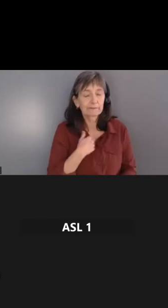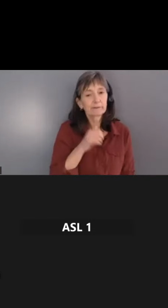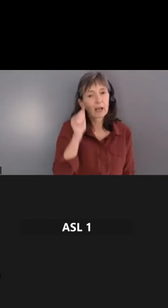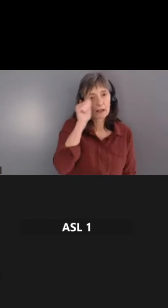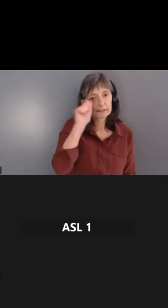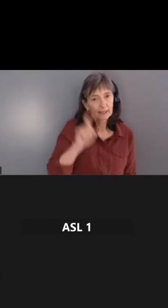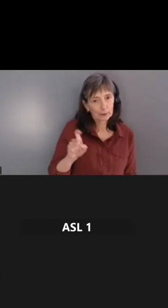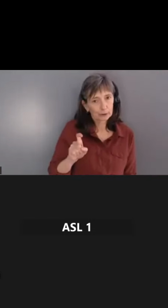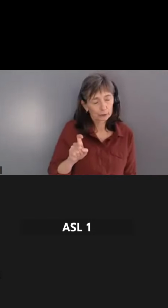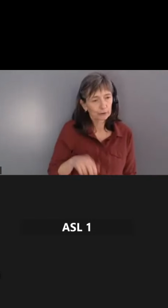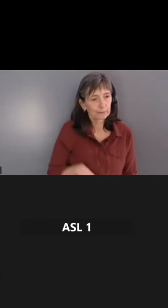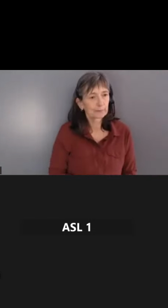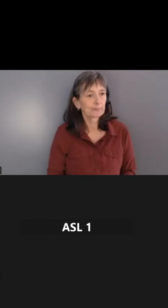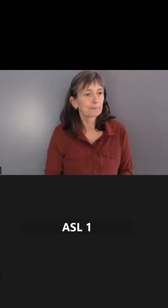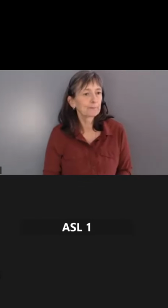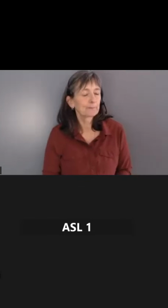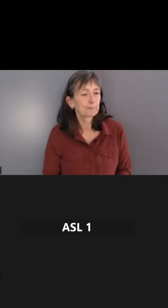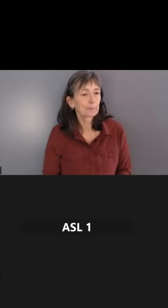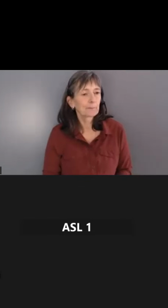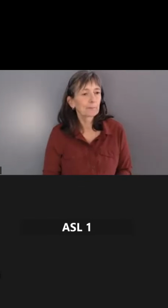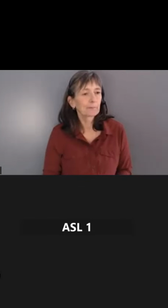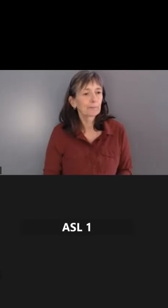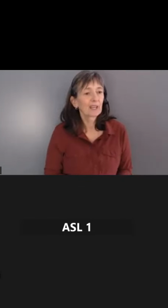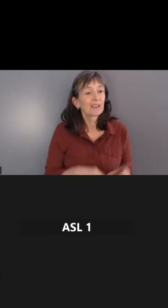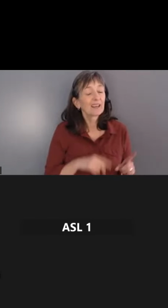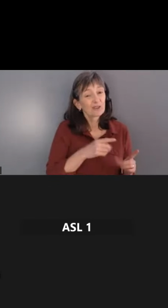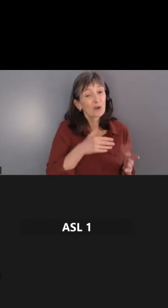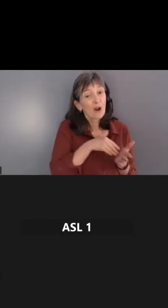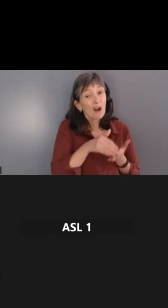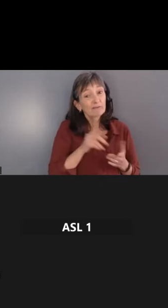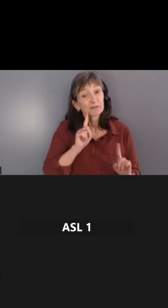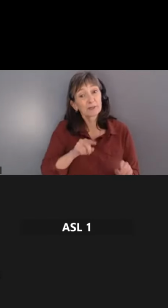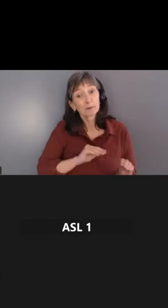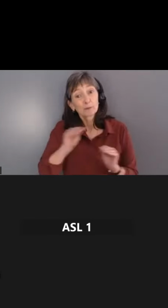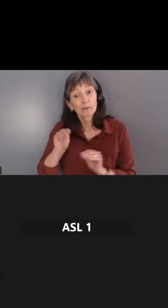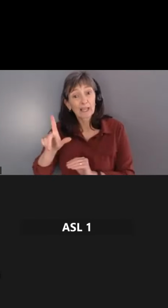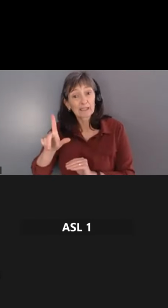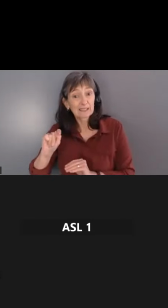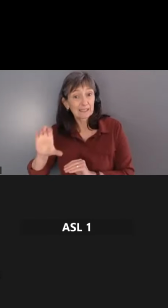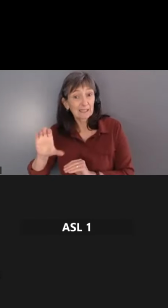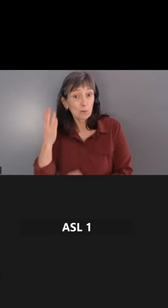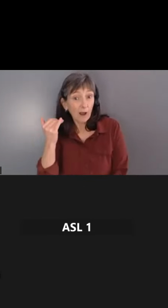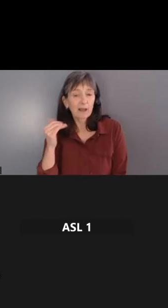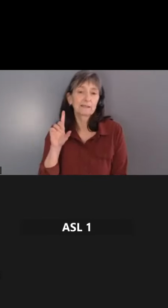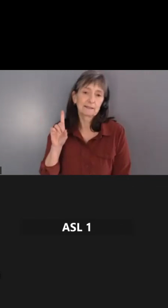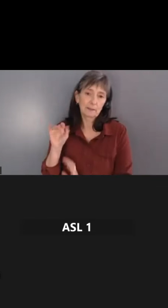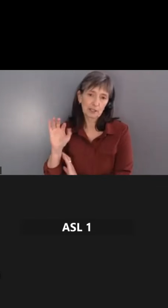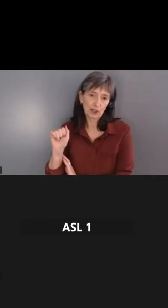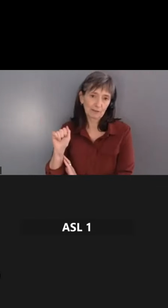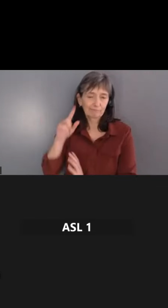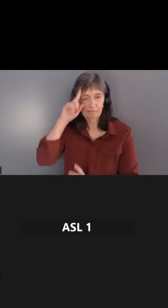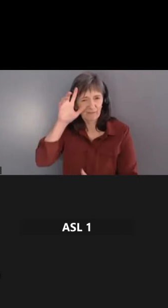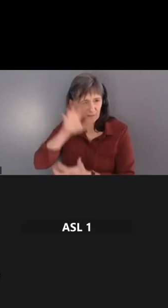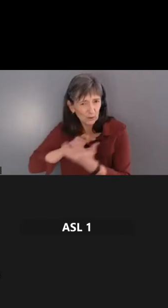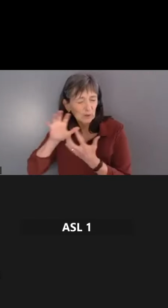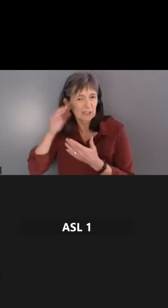So dementia is perhaps the greatest predictor of long-term care home admissions, and it is estimated that close to 70% of long-term